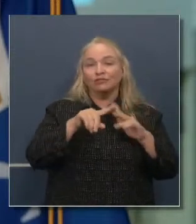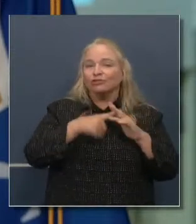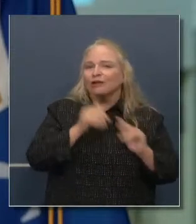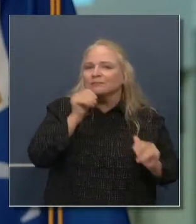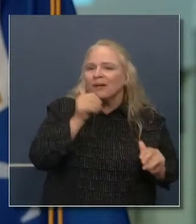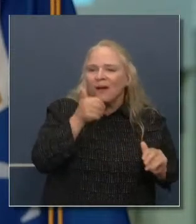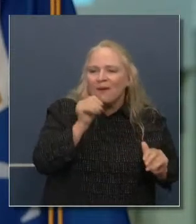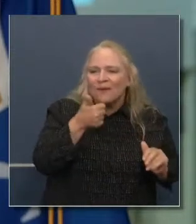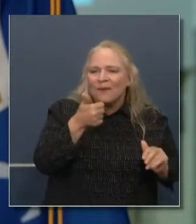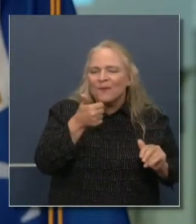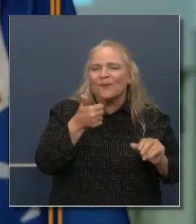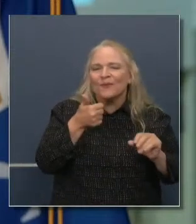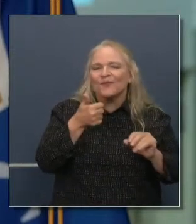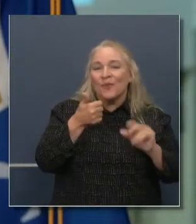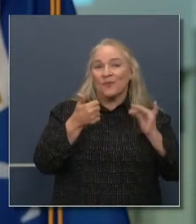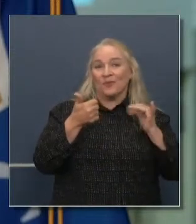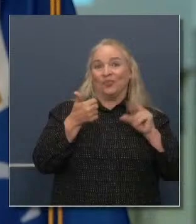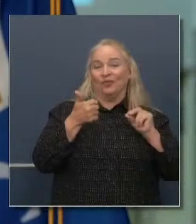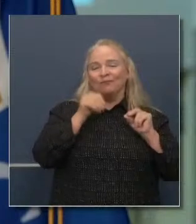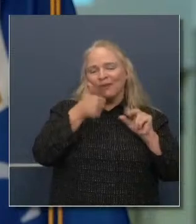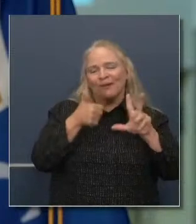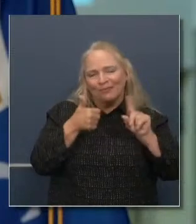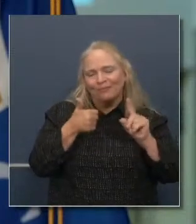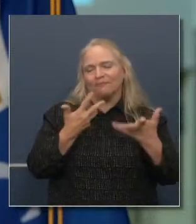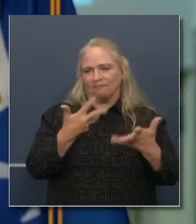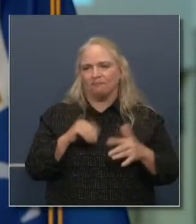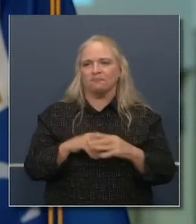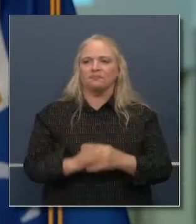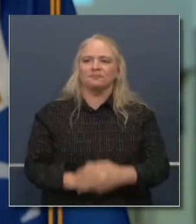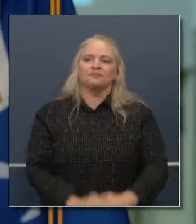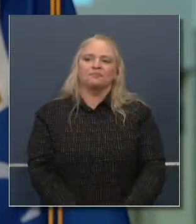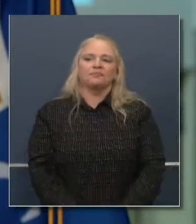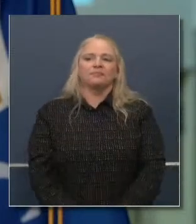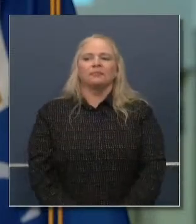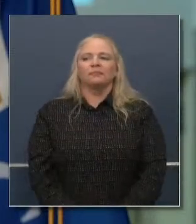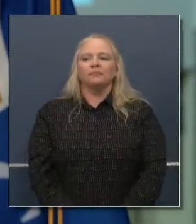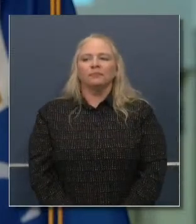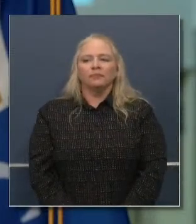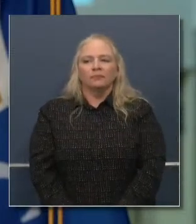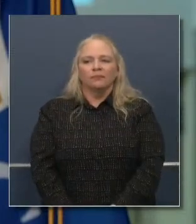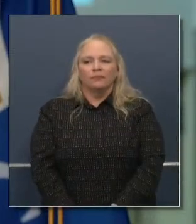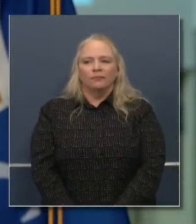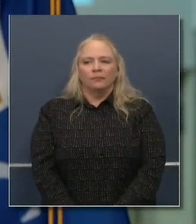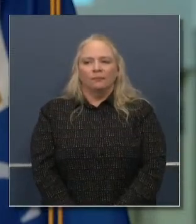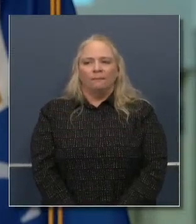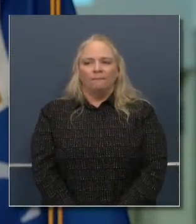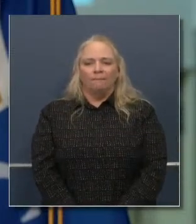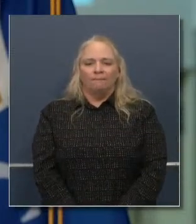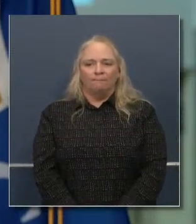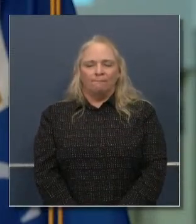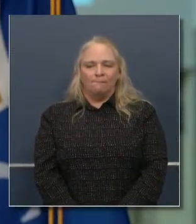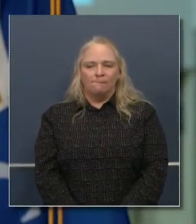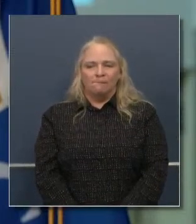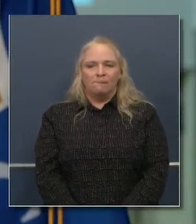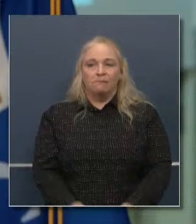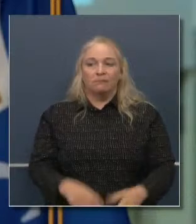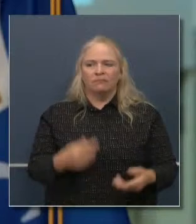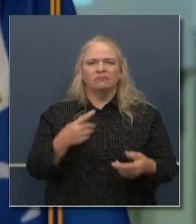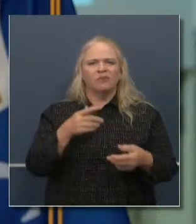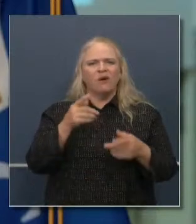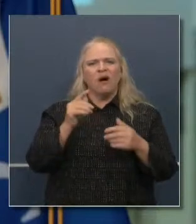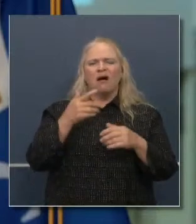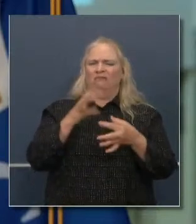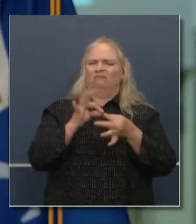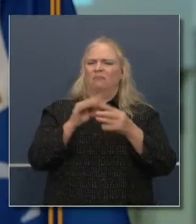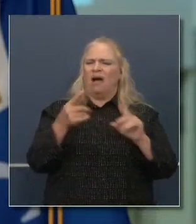day. So apparently that may have happened as it relates to the website. And forgive that mismatch. That's